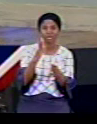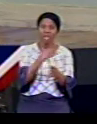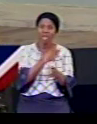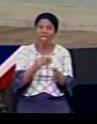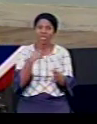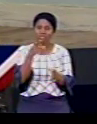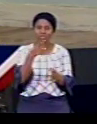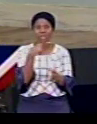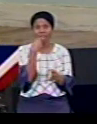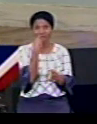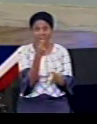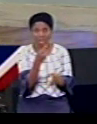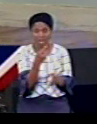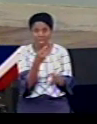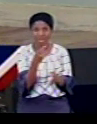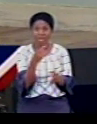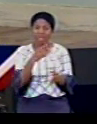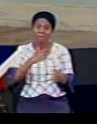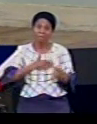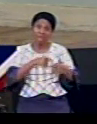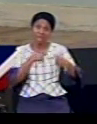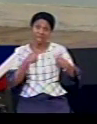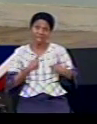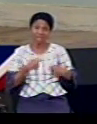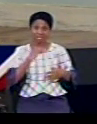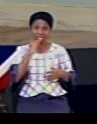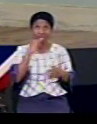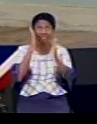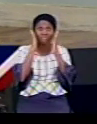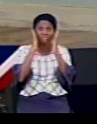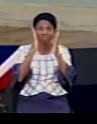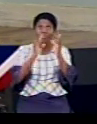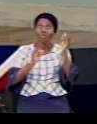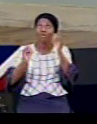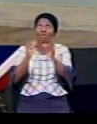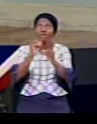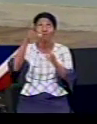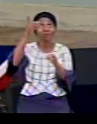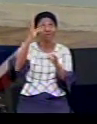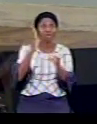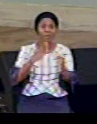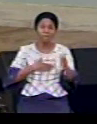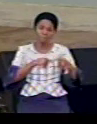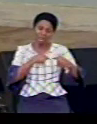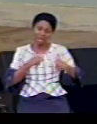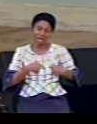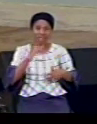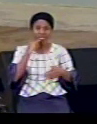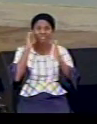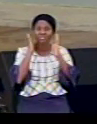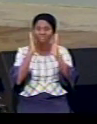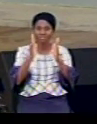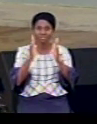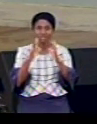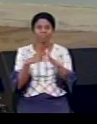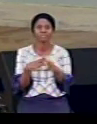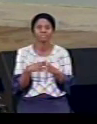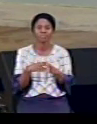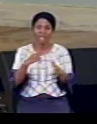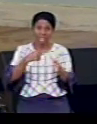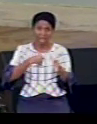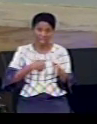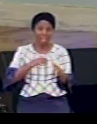you say, my heart is fixed, O God, my heart is fixed. I